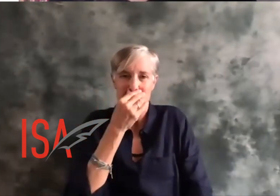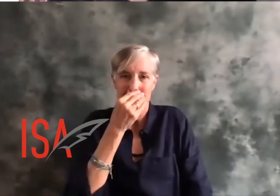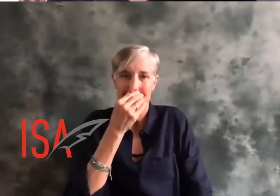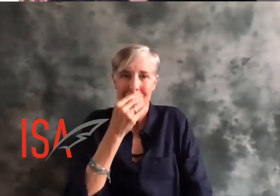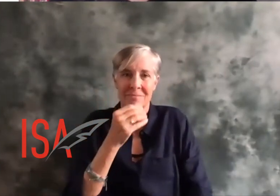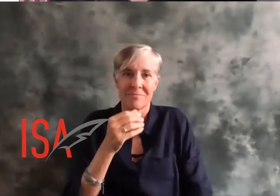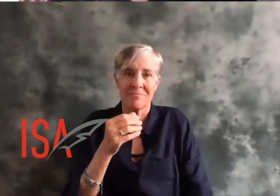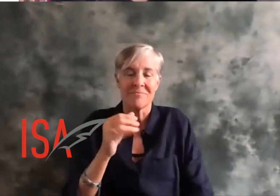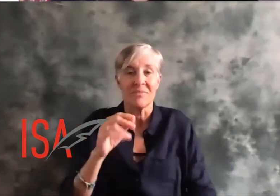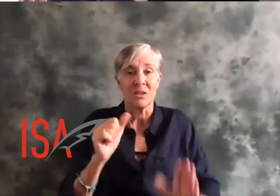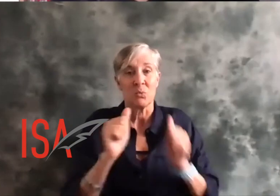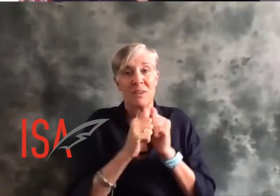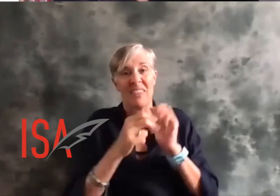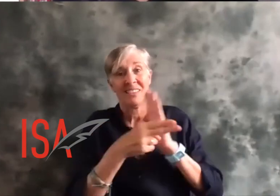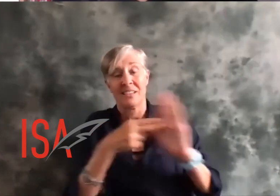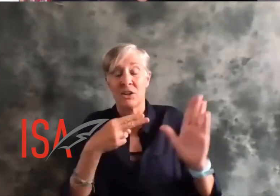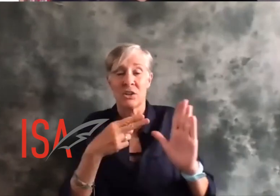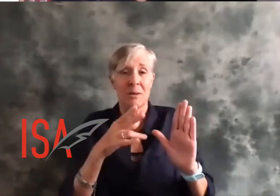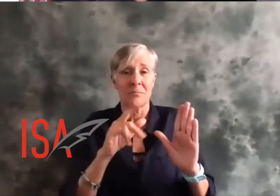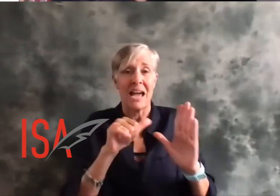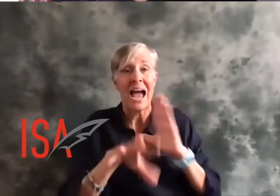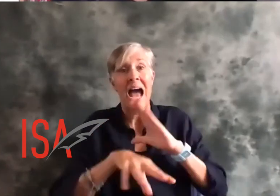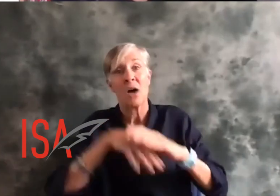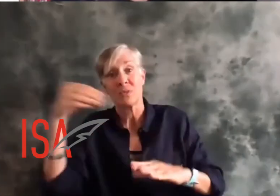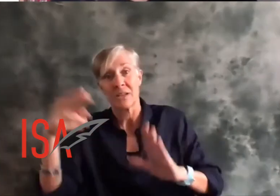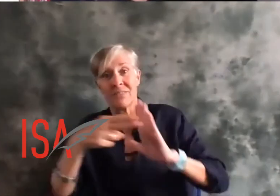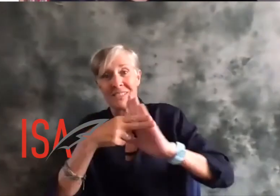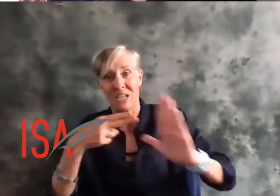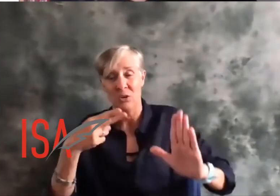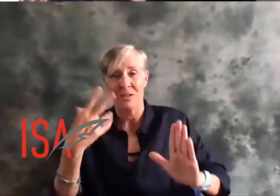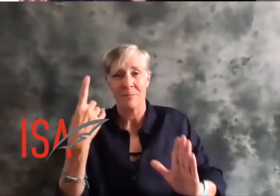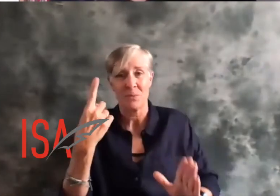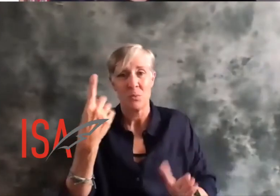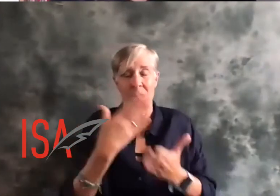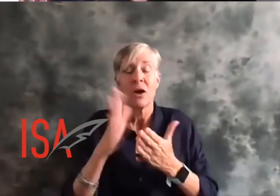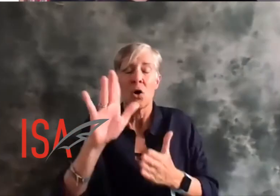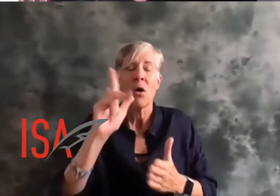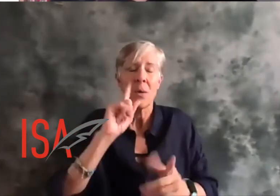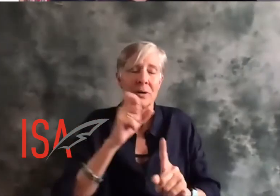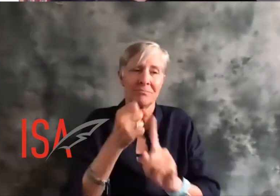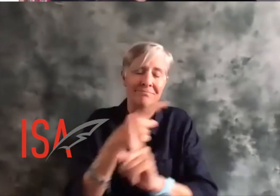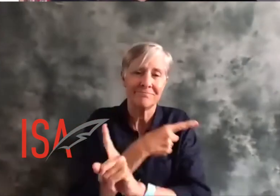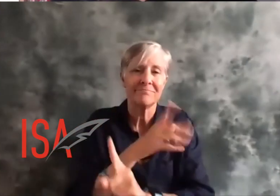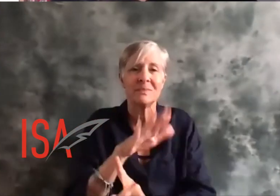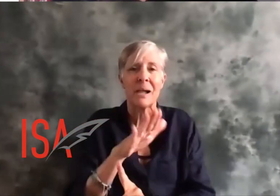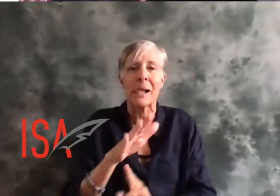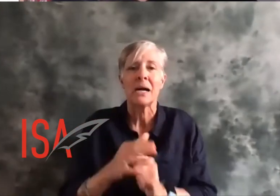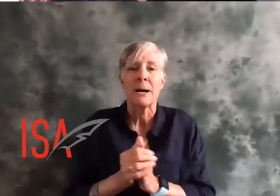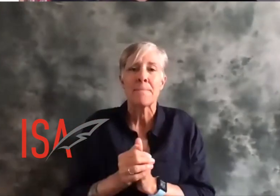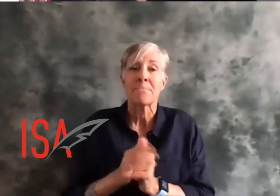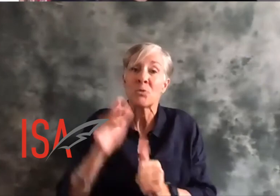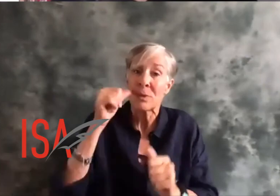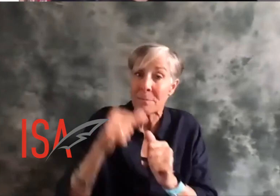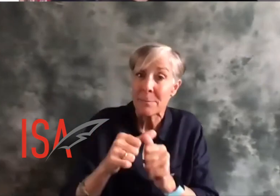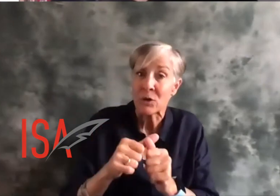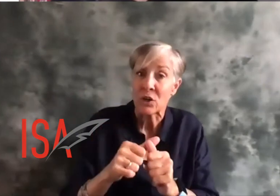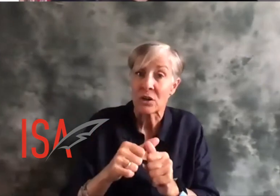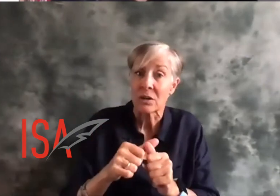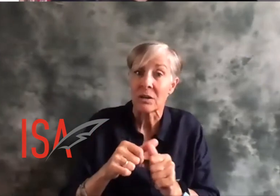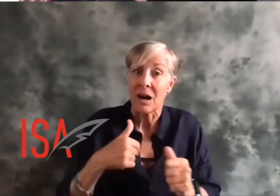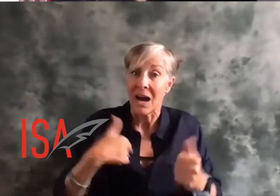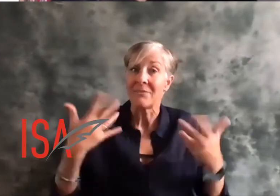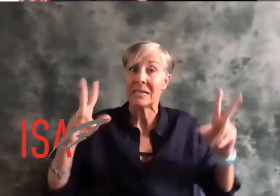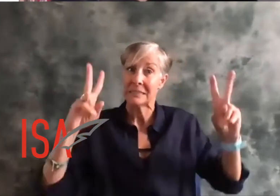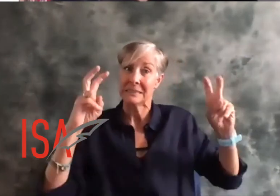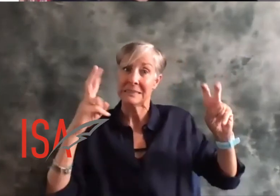of a stereotype, and this is one thing I want to just bring up with that question. I think it's great, but you got to remember, I have seen